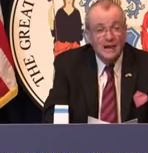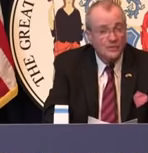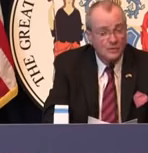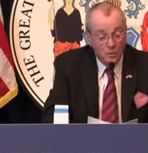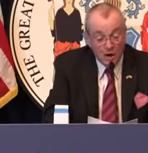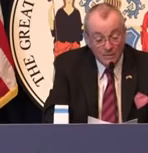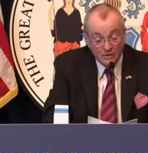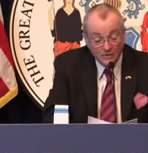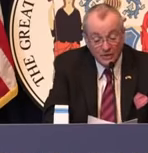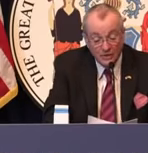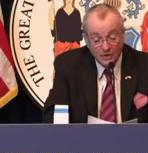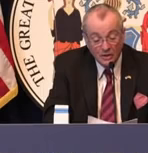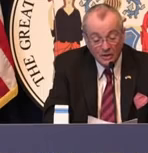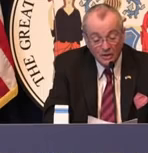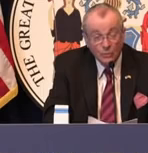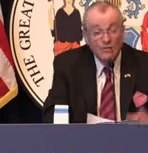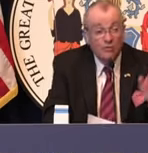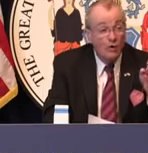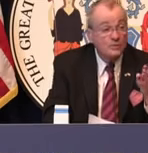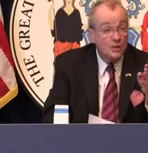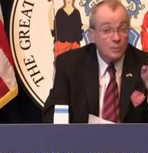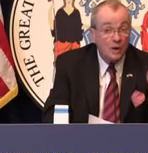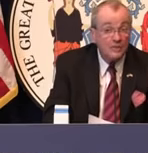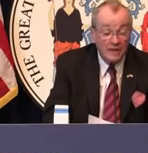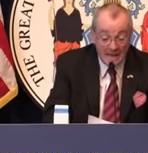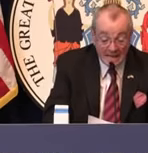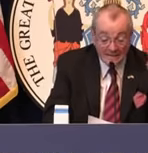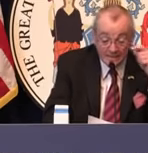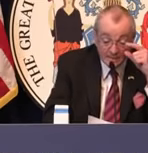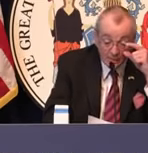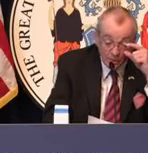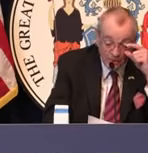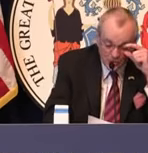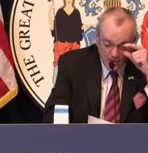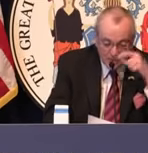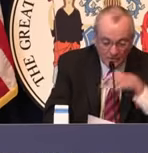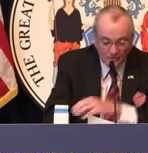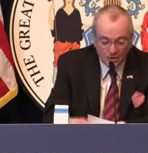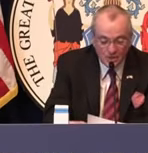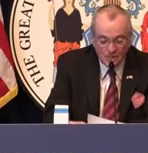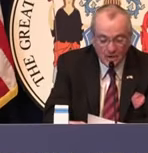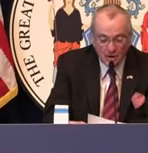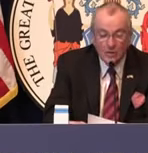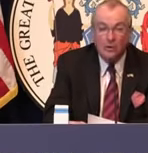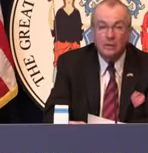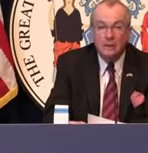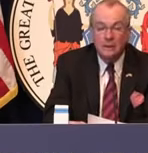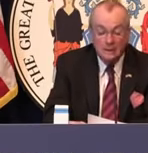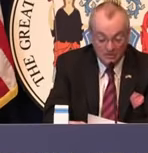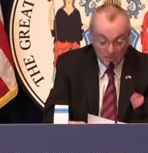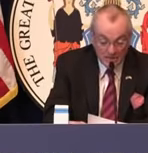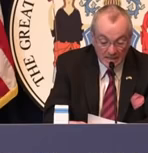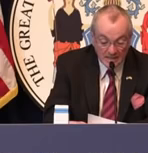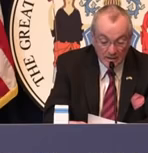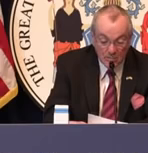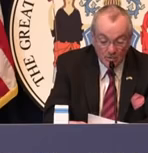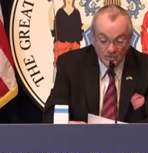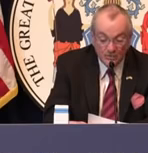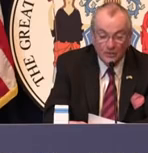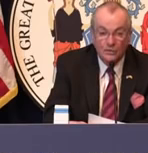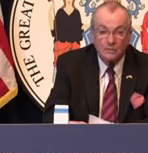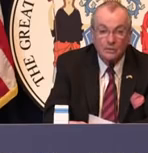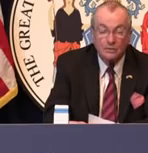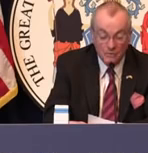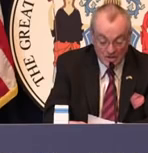stronger staffing requirements. Reforms which, once enacted, will be critical for achieving our goal of protecting our